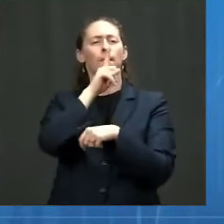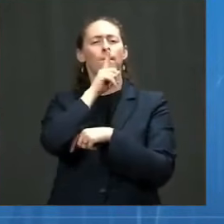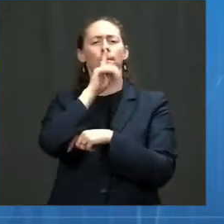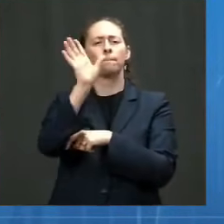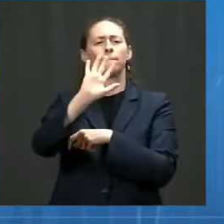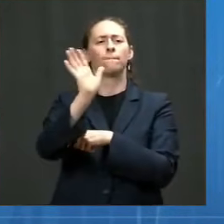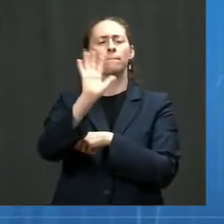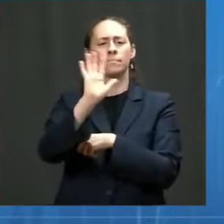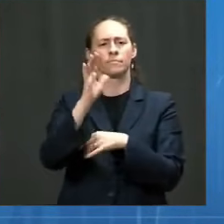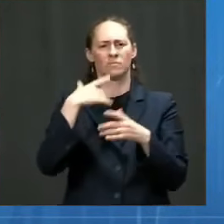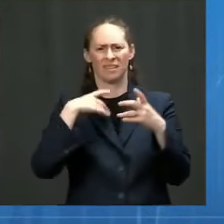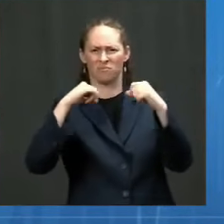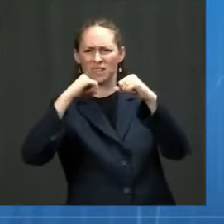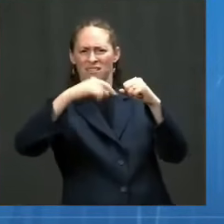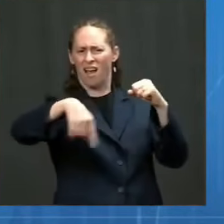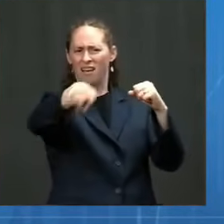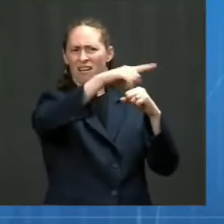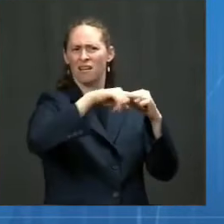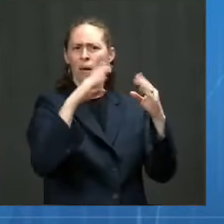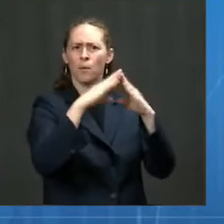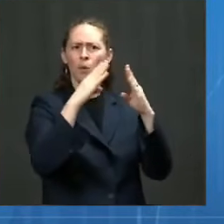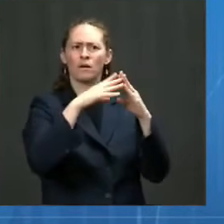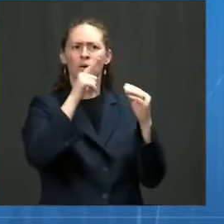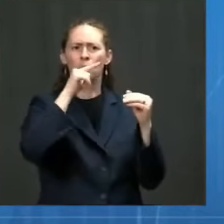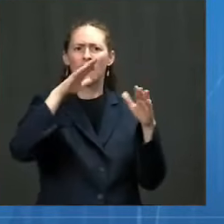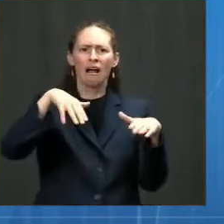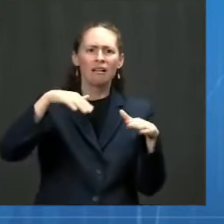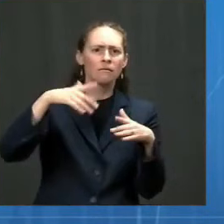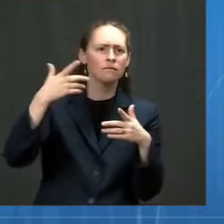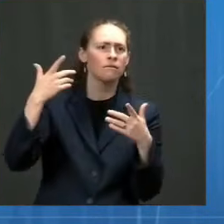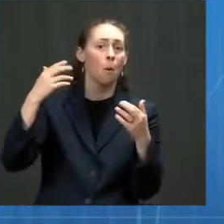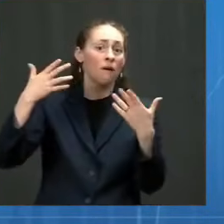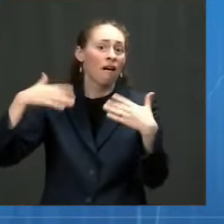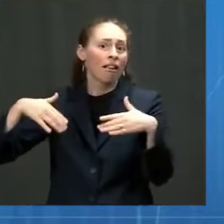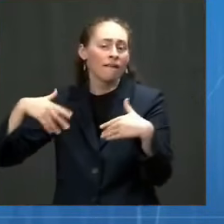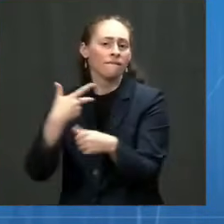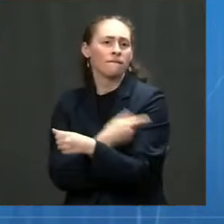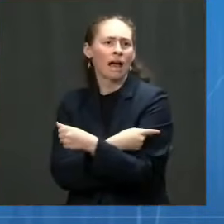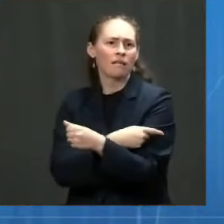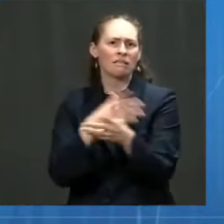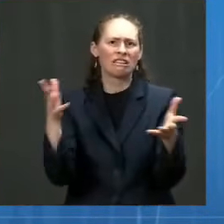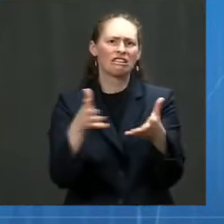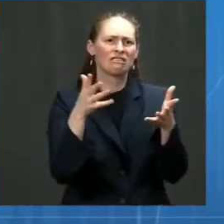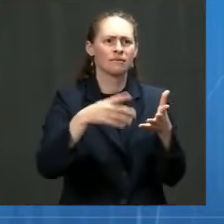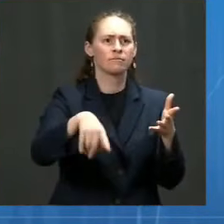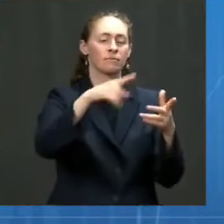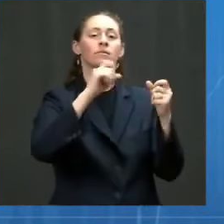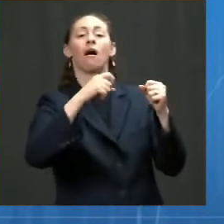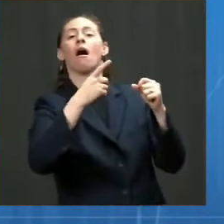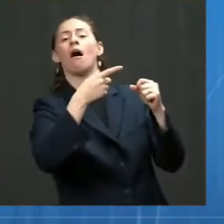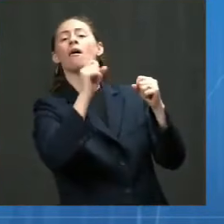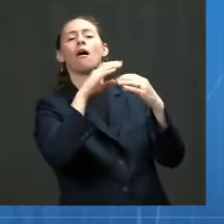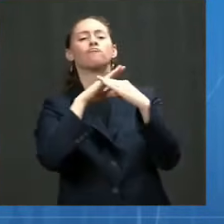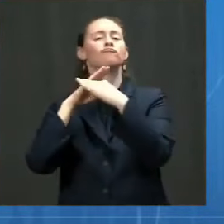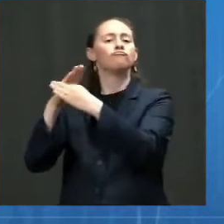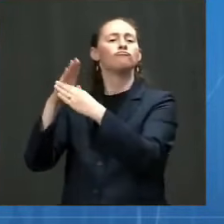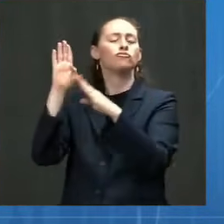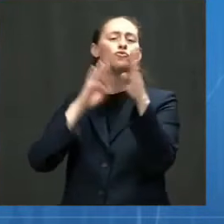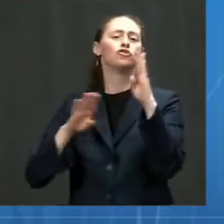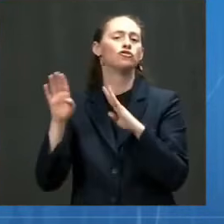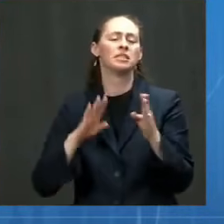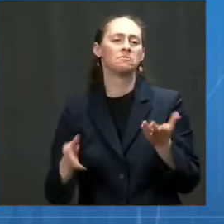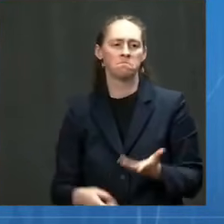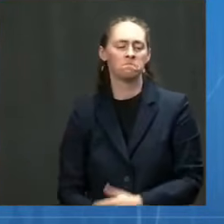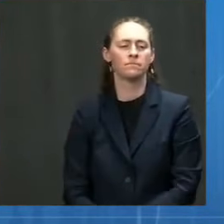targets, who are unvaccinated people, by vaccinating them. And when you do so, you do a very,